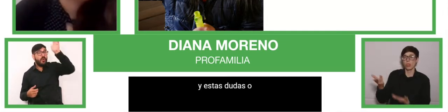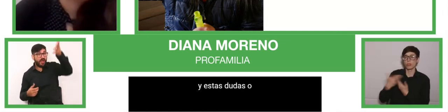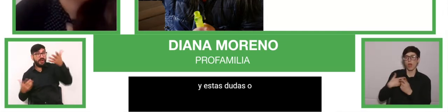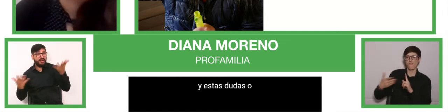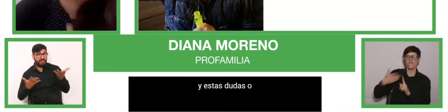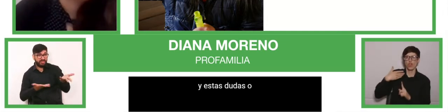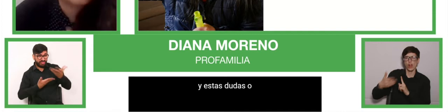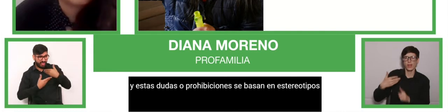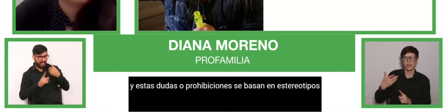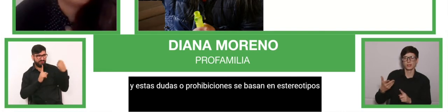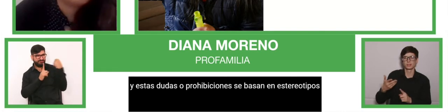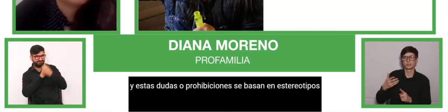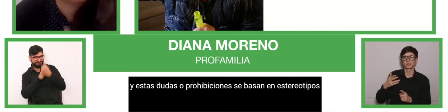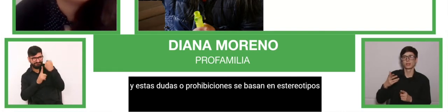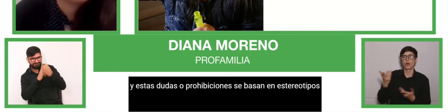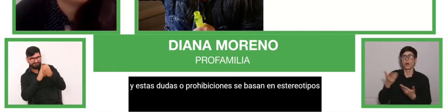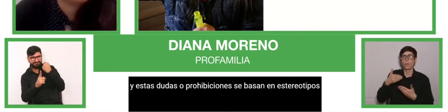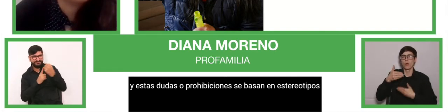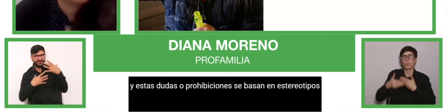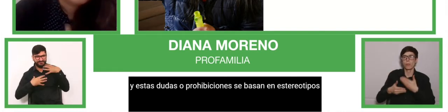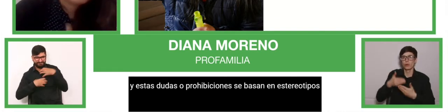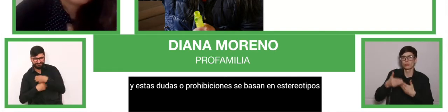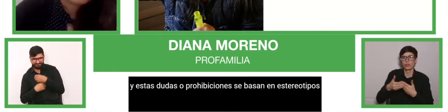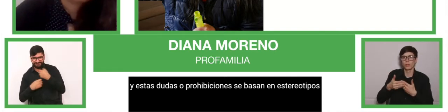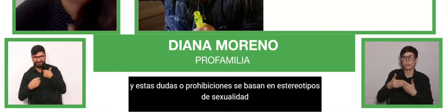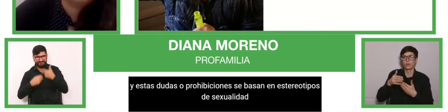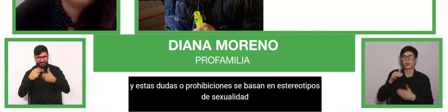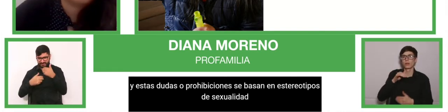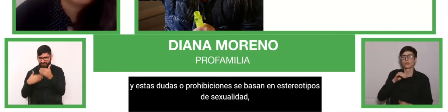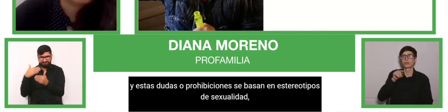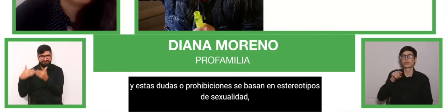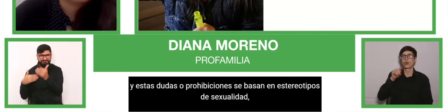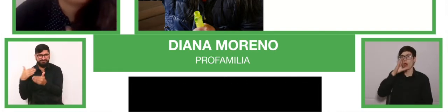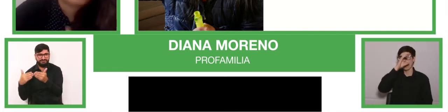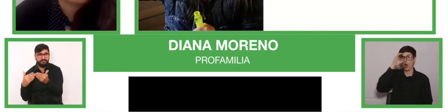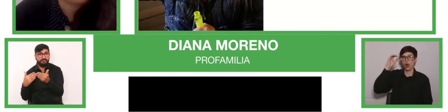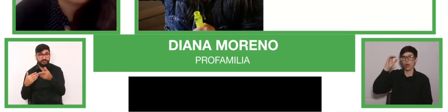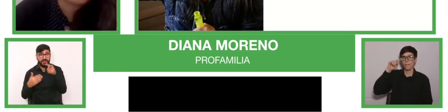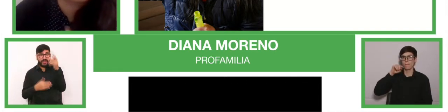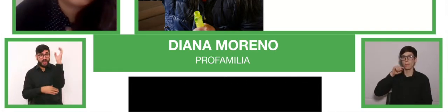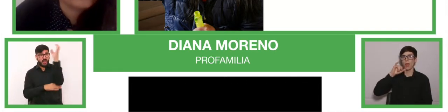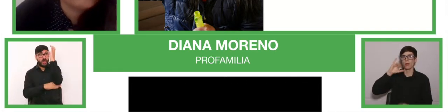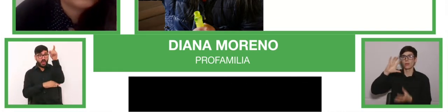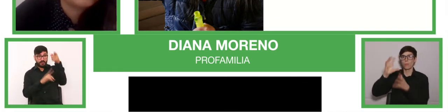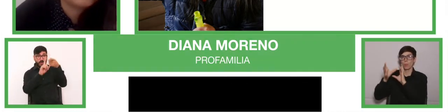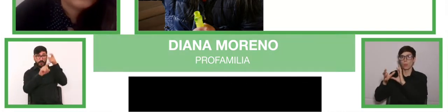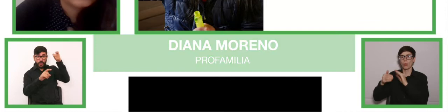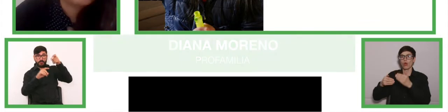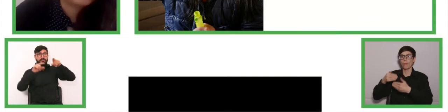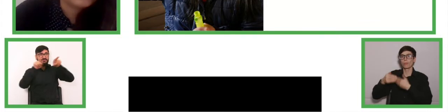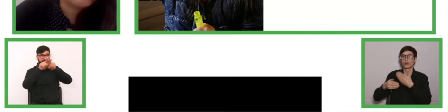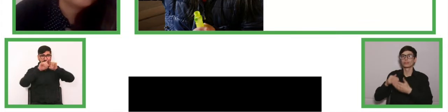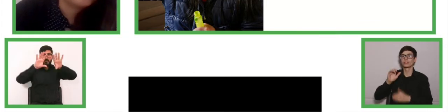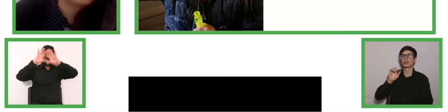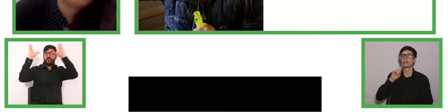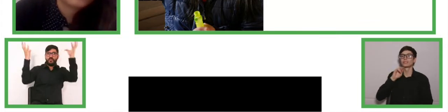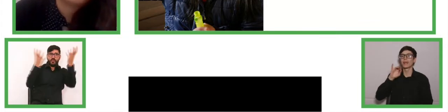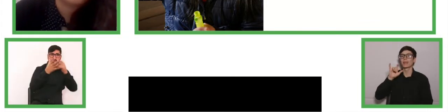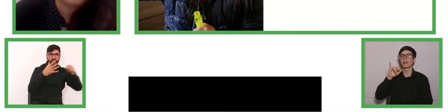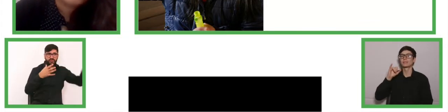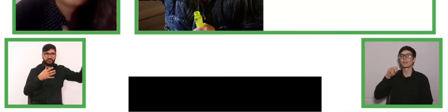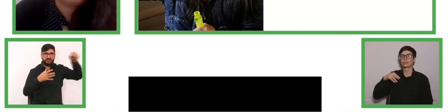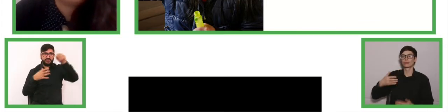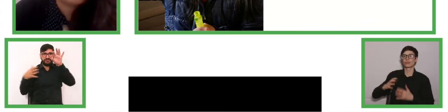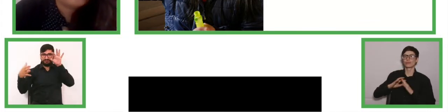sterilization procedures in Colombia and in the world, and the experiences of high rates of sexual violence, especially between